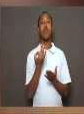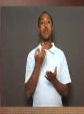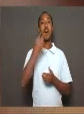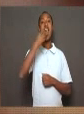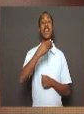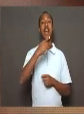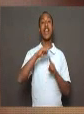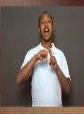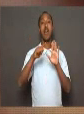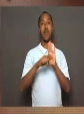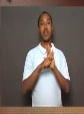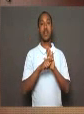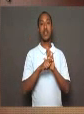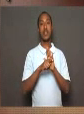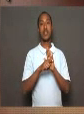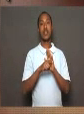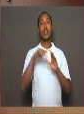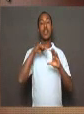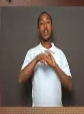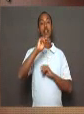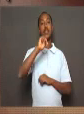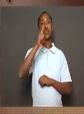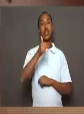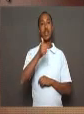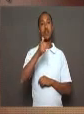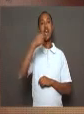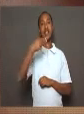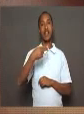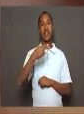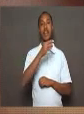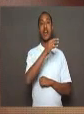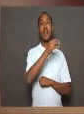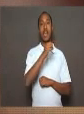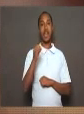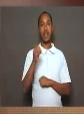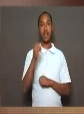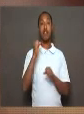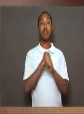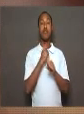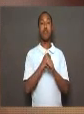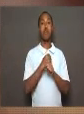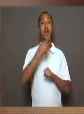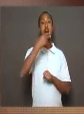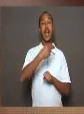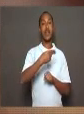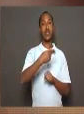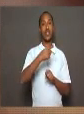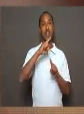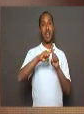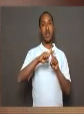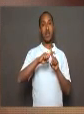hydride ion, as in sodium hydride, and it can form a hydrogen